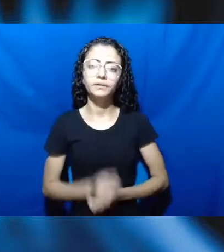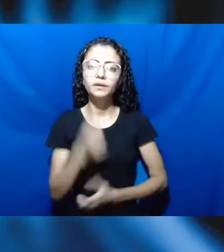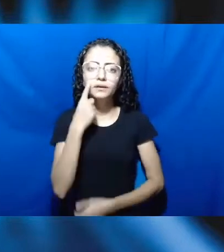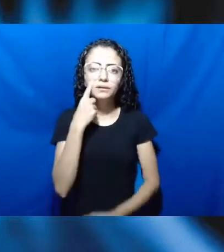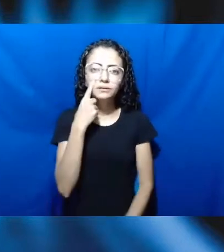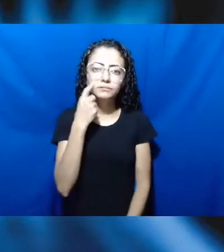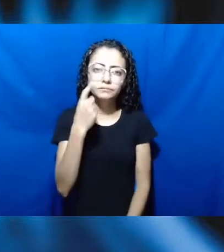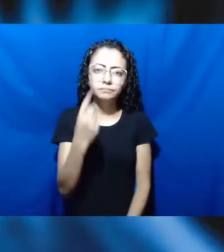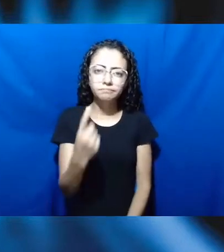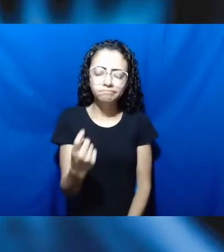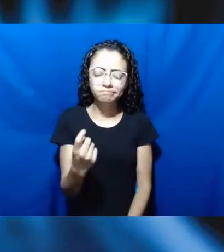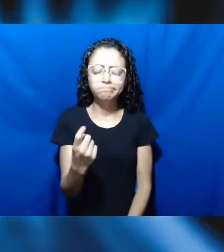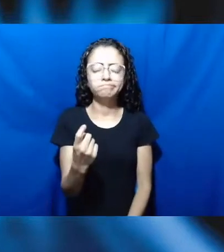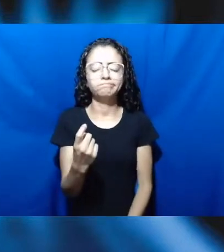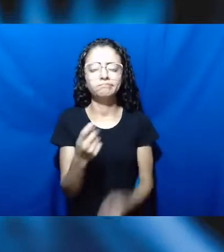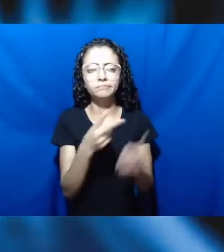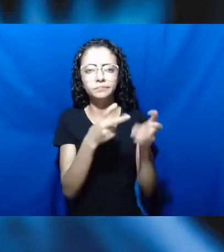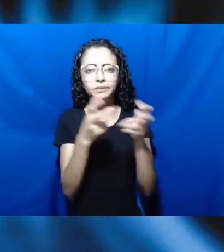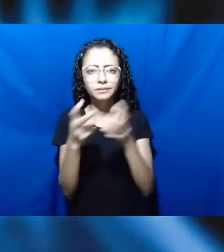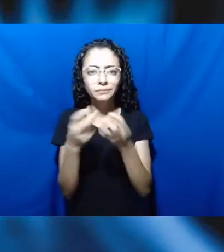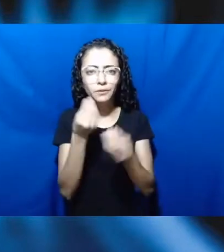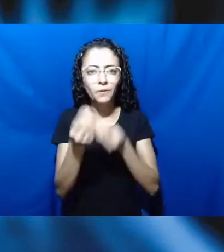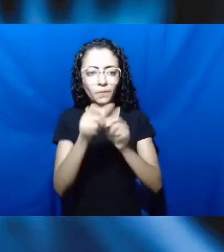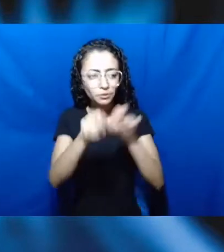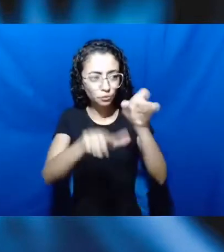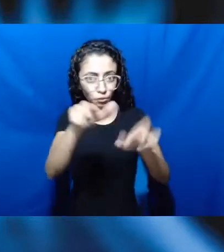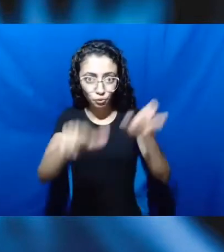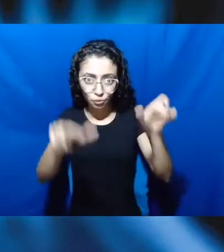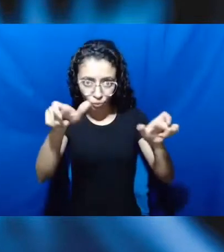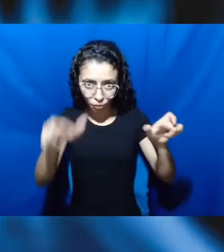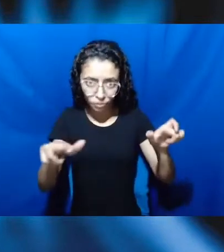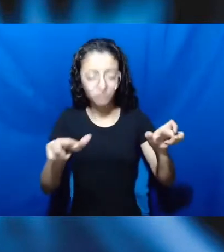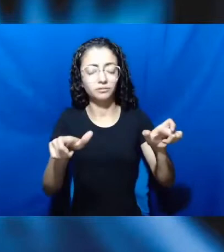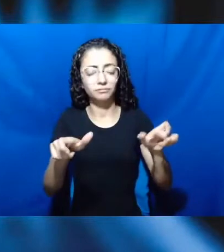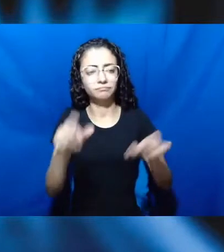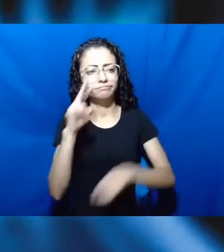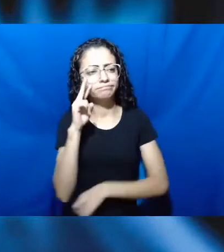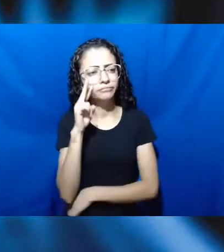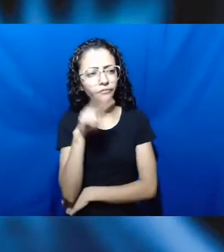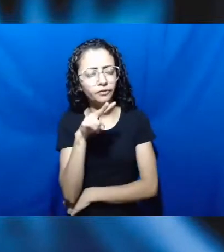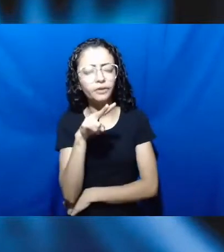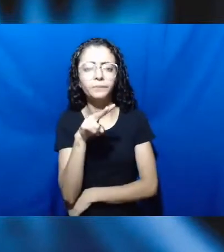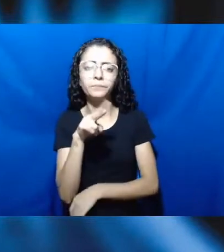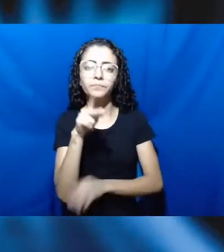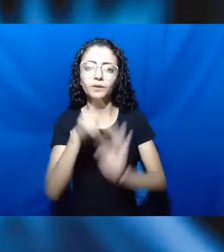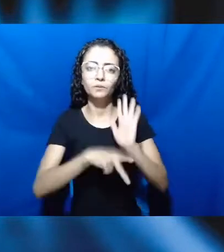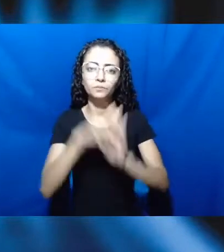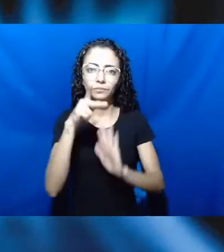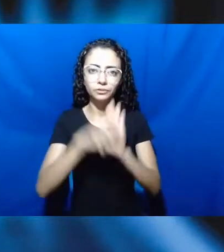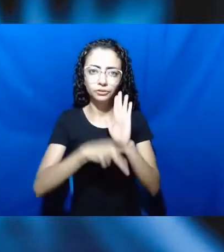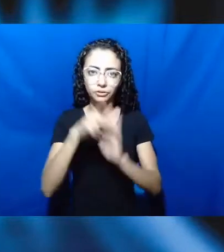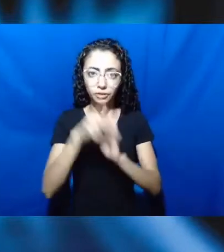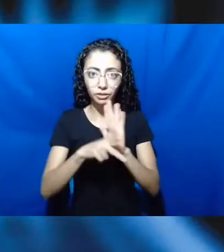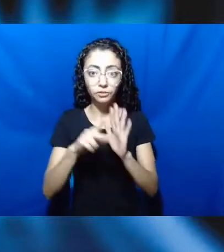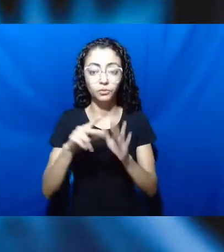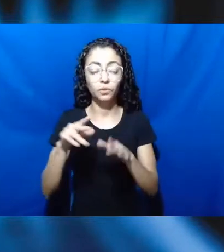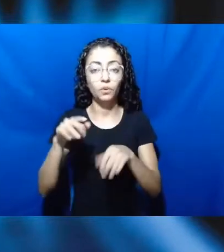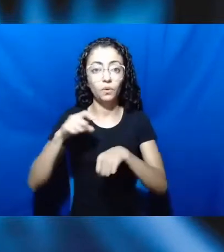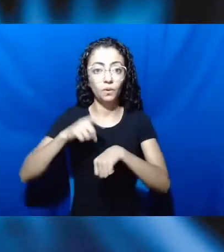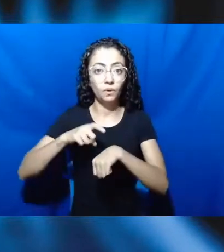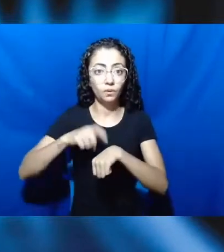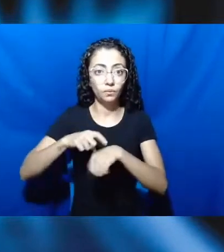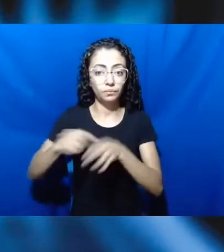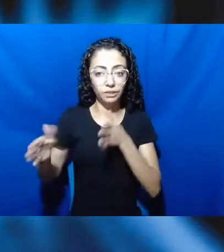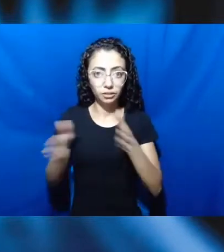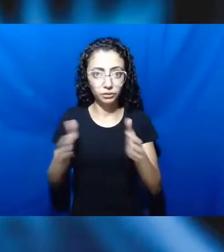interessante observar a reação do público que esse projeto foi programado para acontecer numa época não